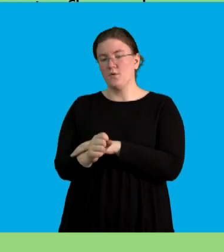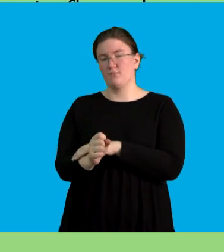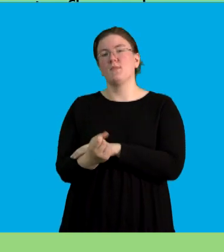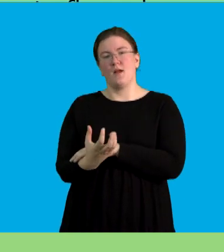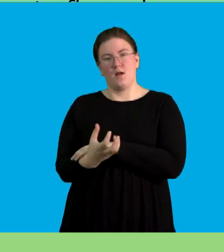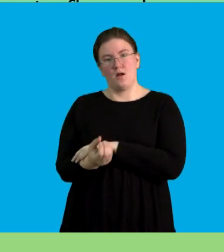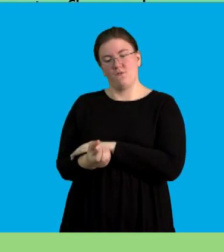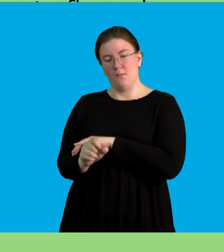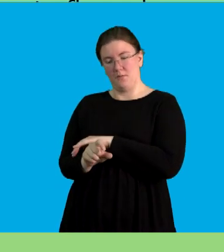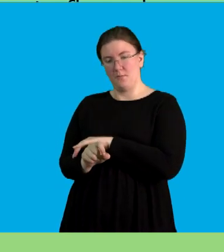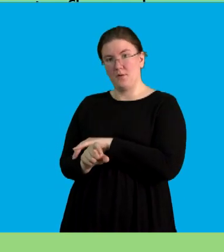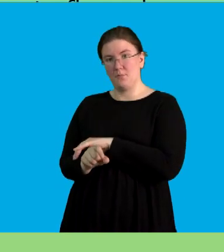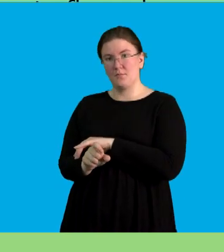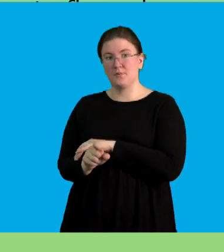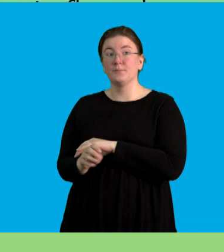with,